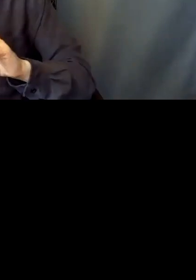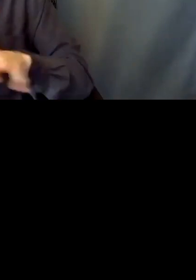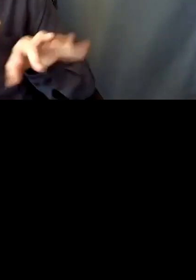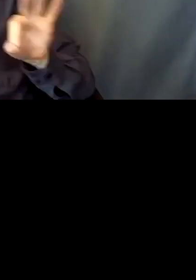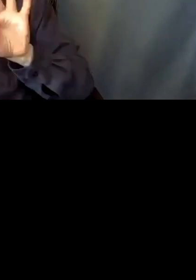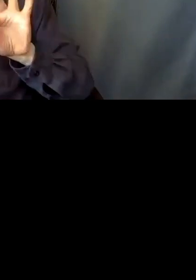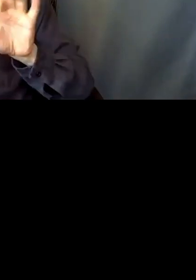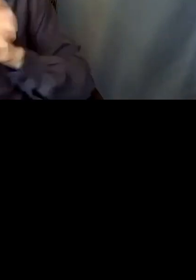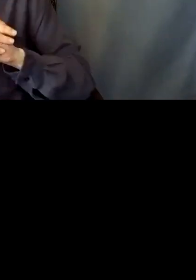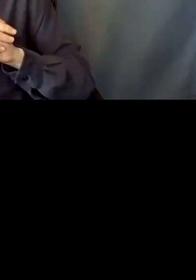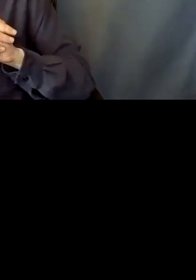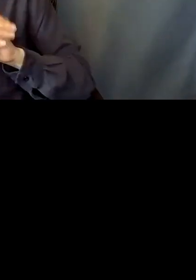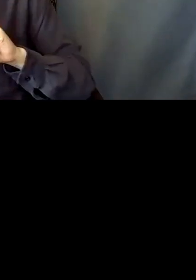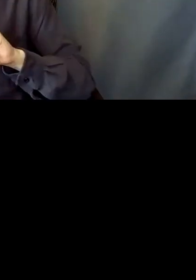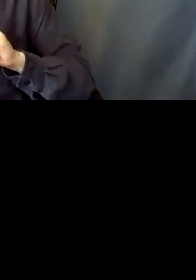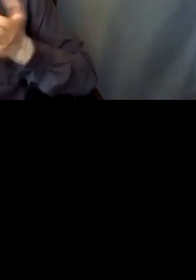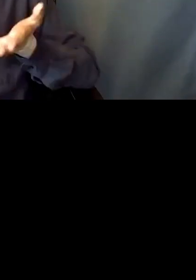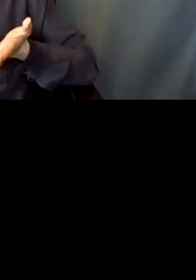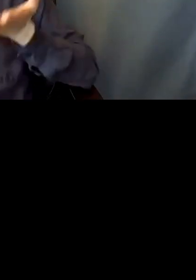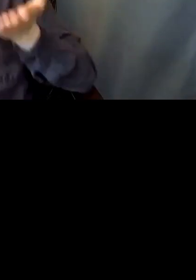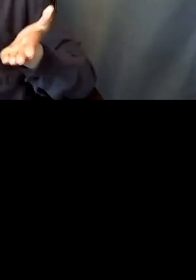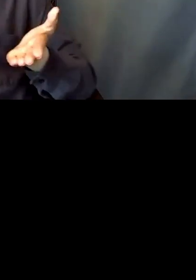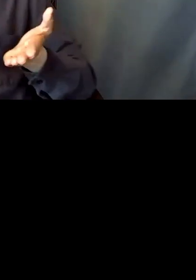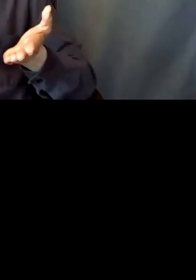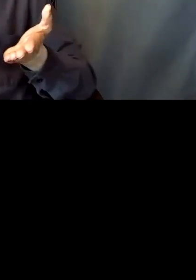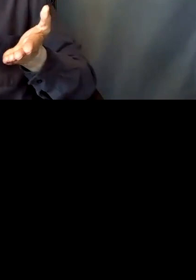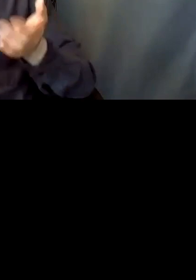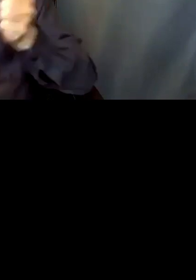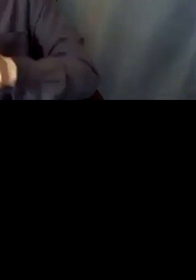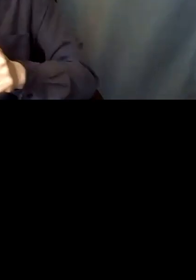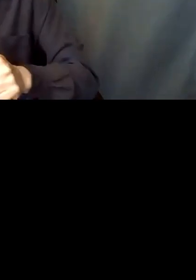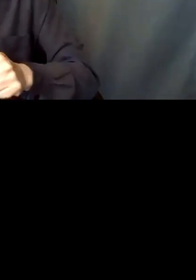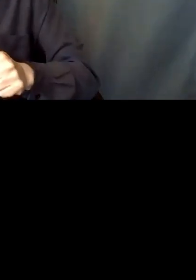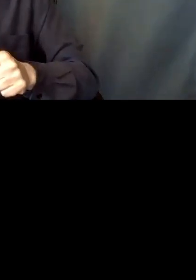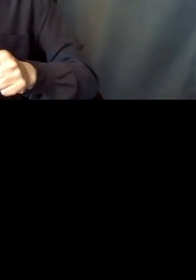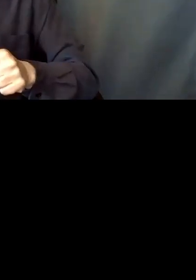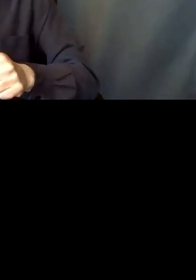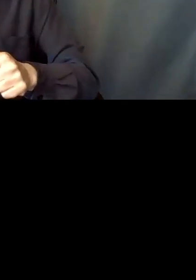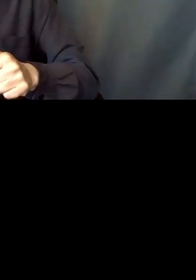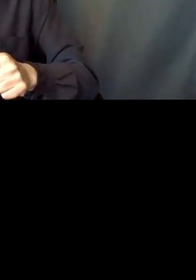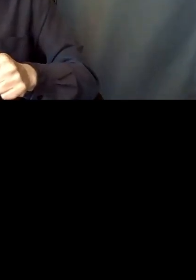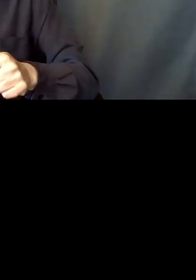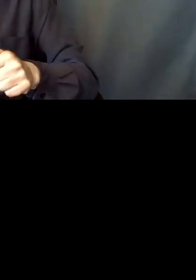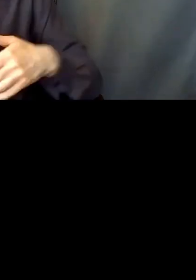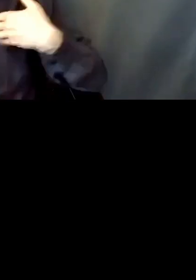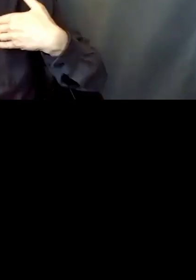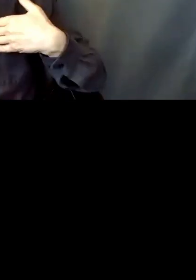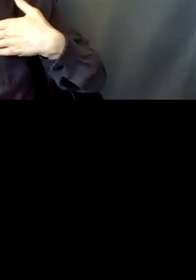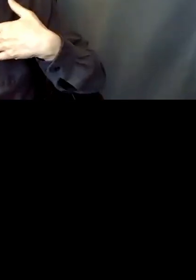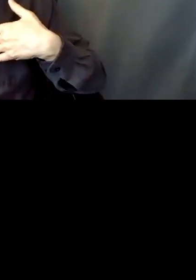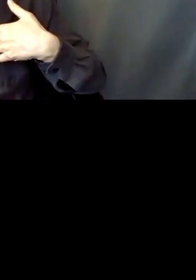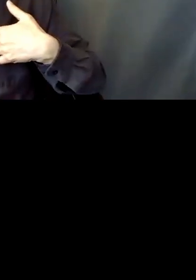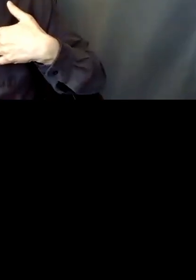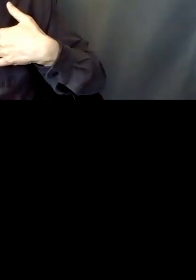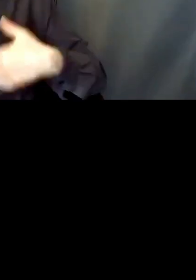important. Any recommendations, especially for parents of young adults, often living at home